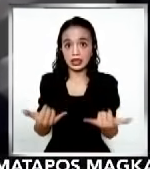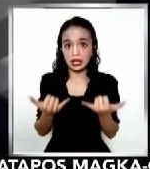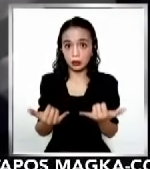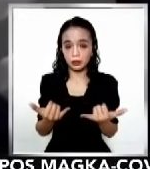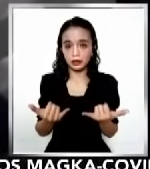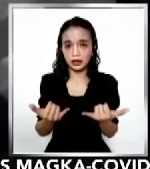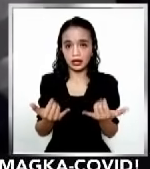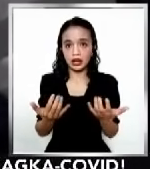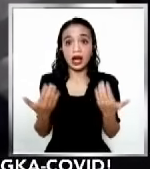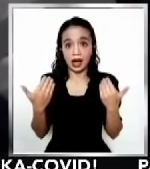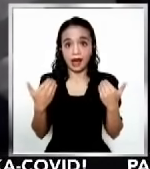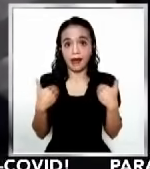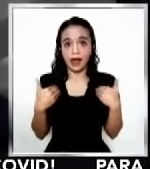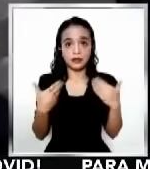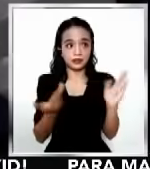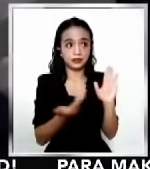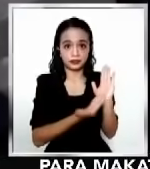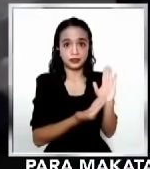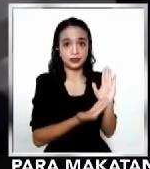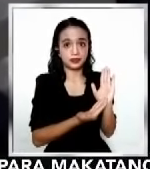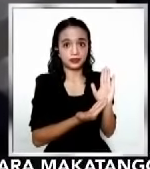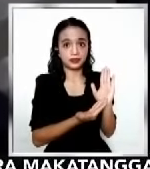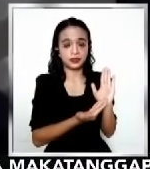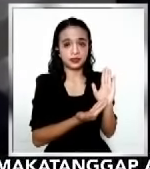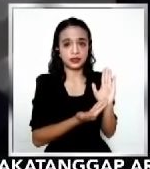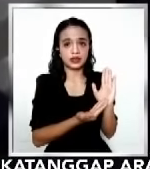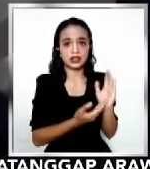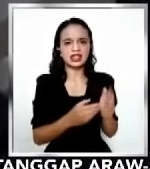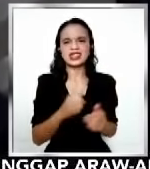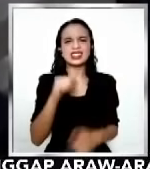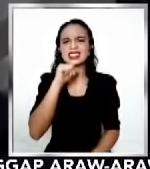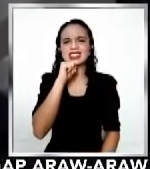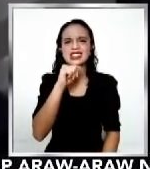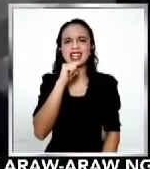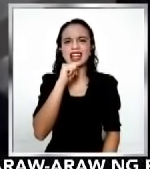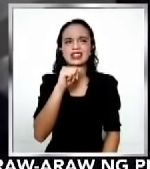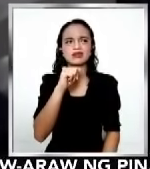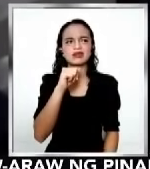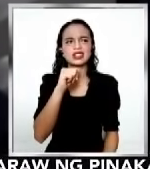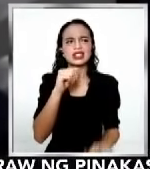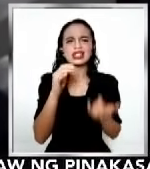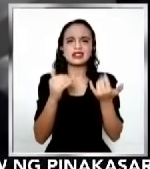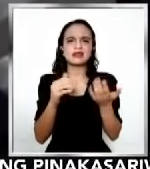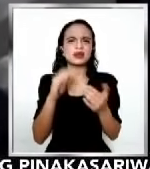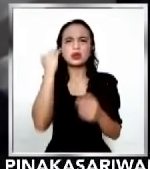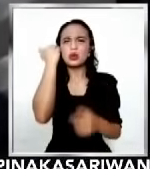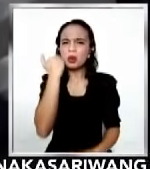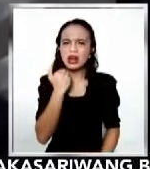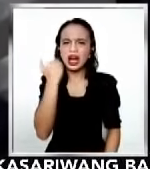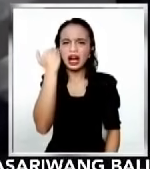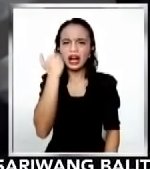are available, it is not enough to say or reason for them to discontinue